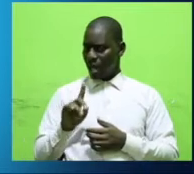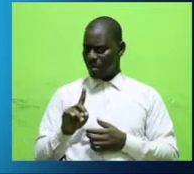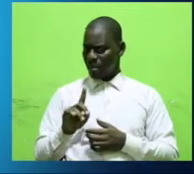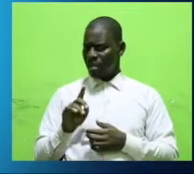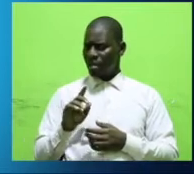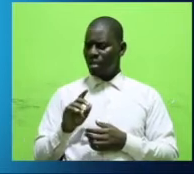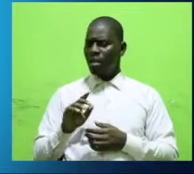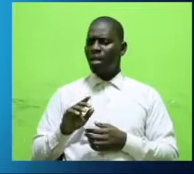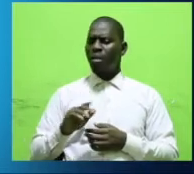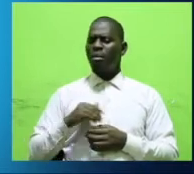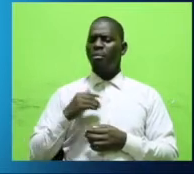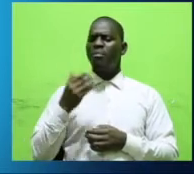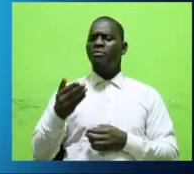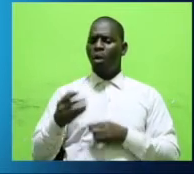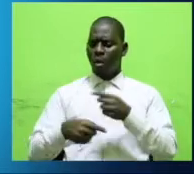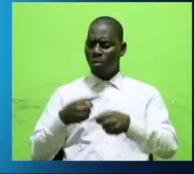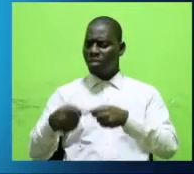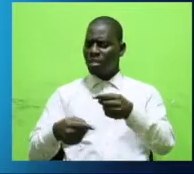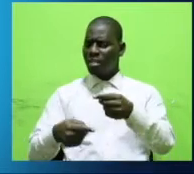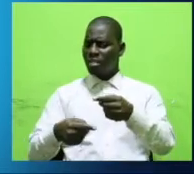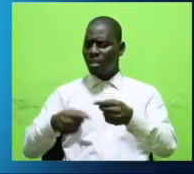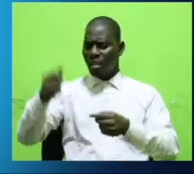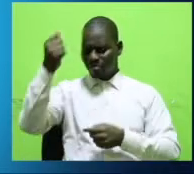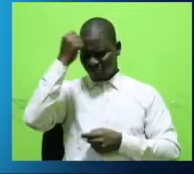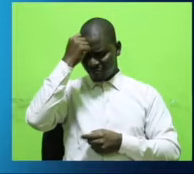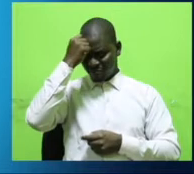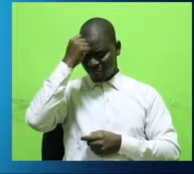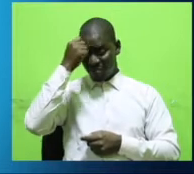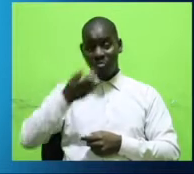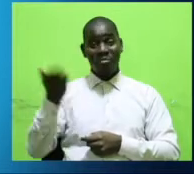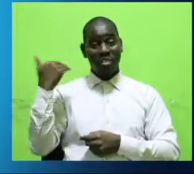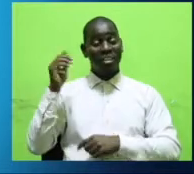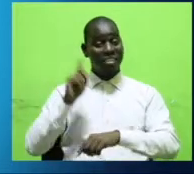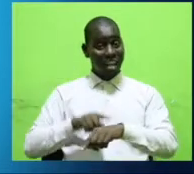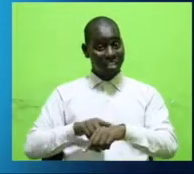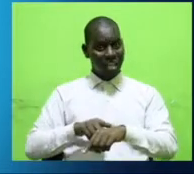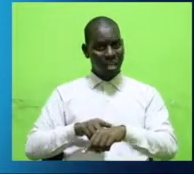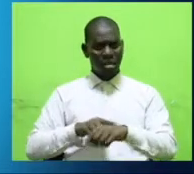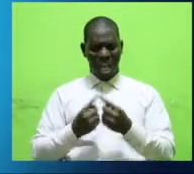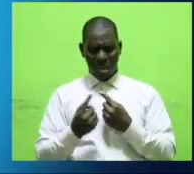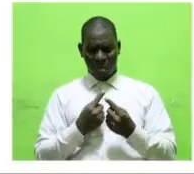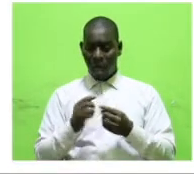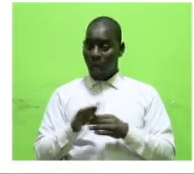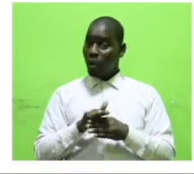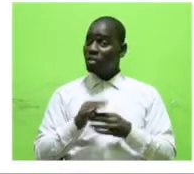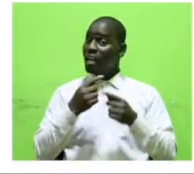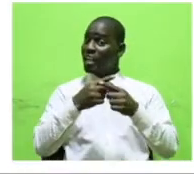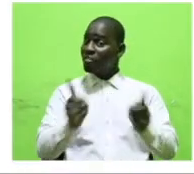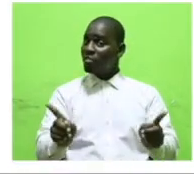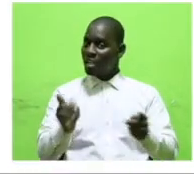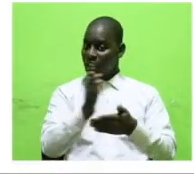proceed, I want to remind you that on our previous lesson, we learned about the several